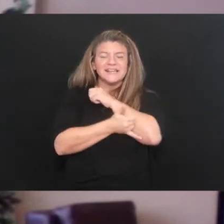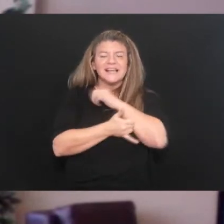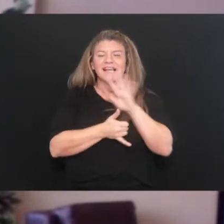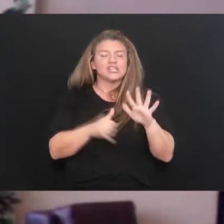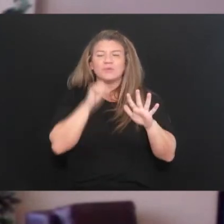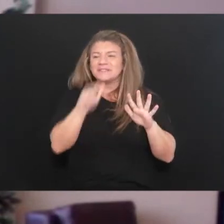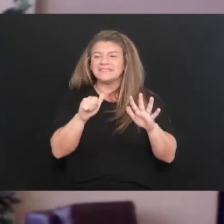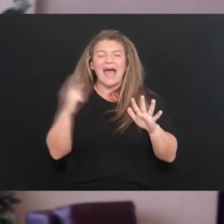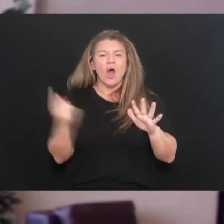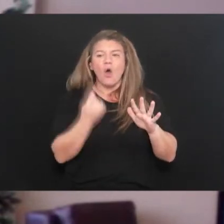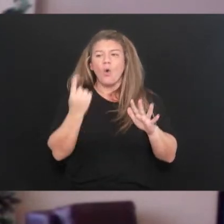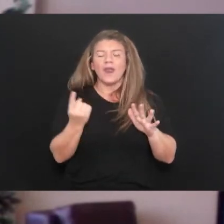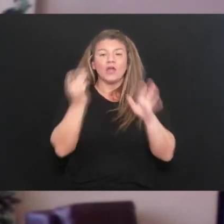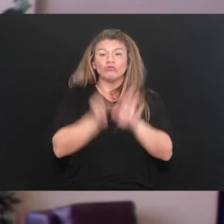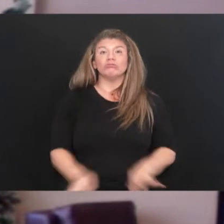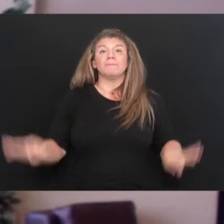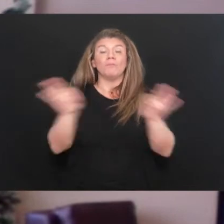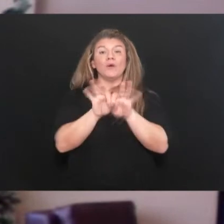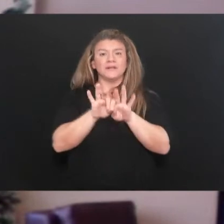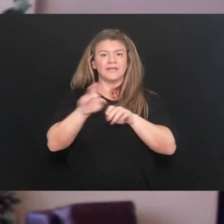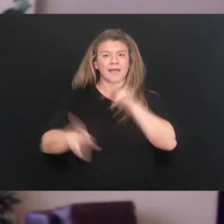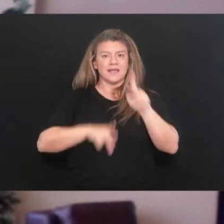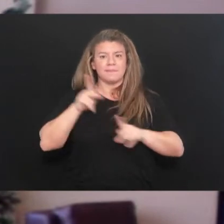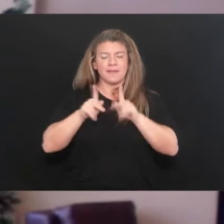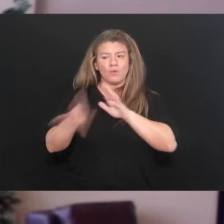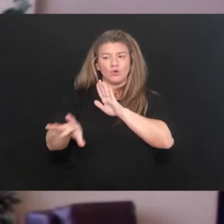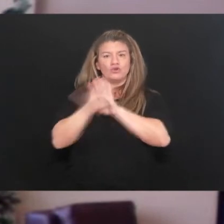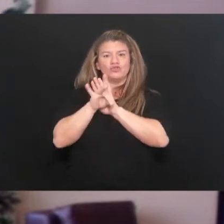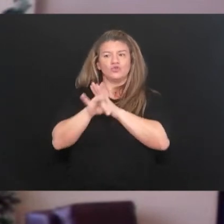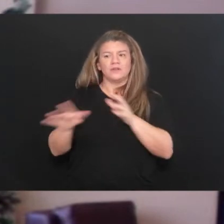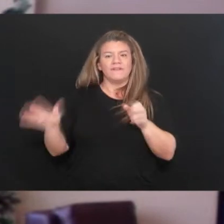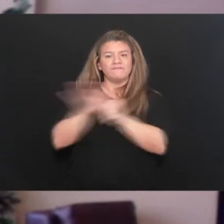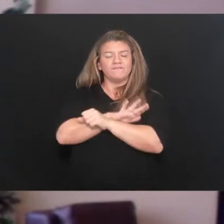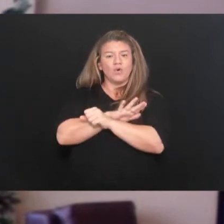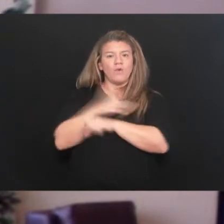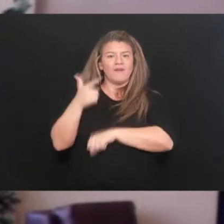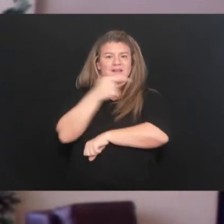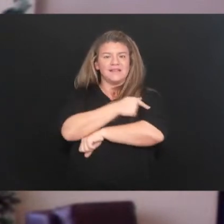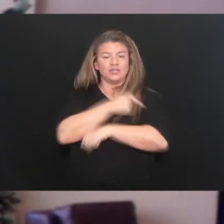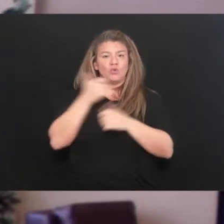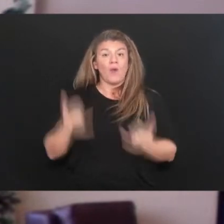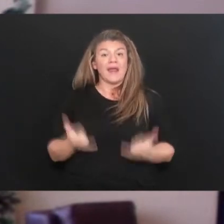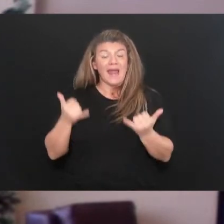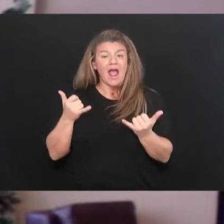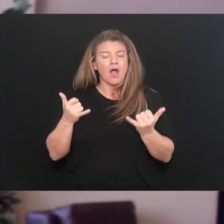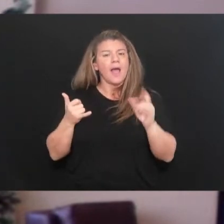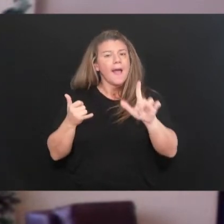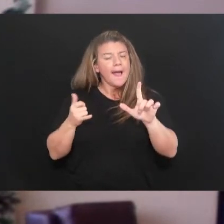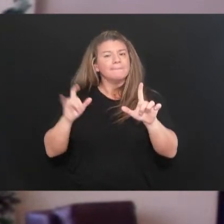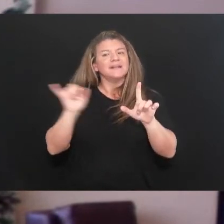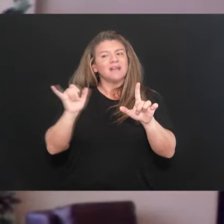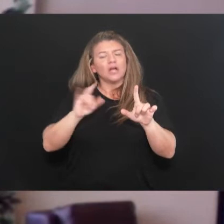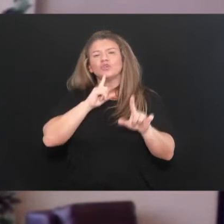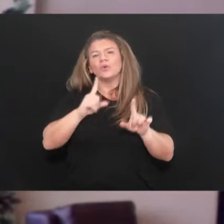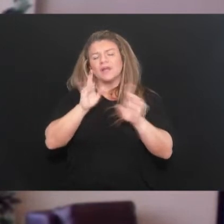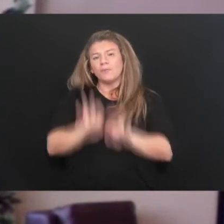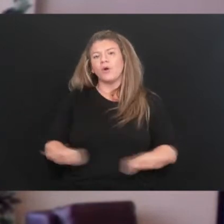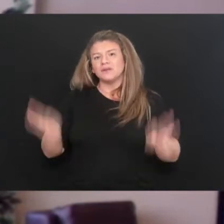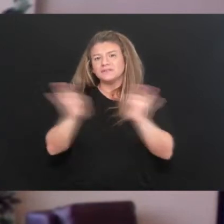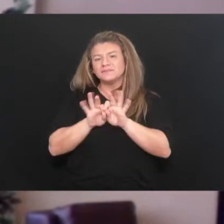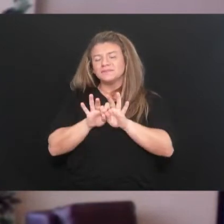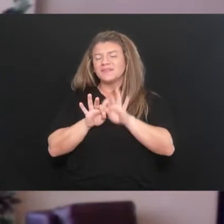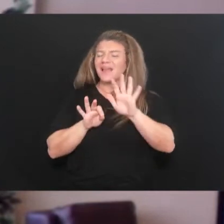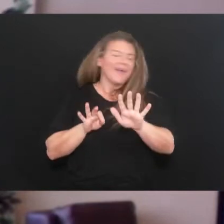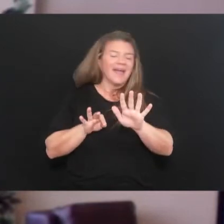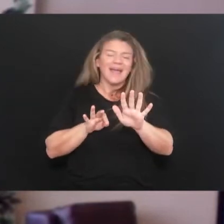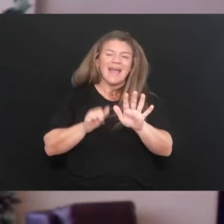only critically important that people choose full vaccination right now, but also it's really important, and this is not a